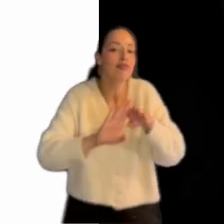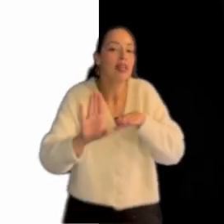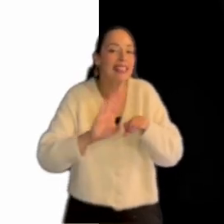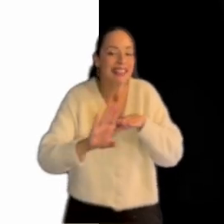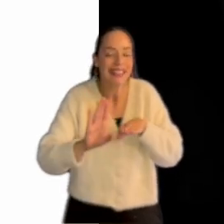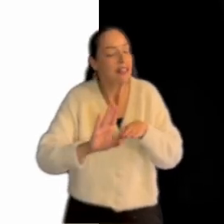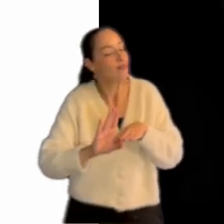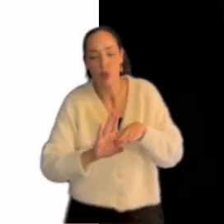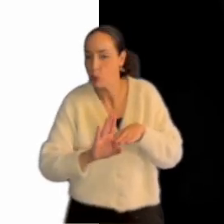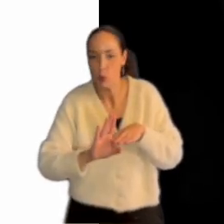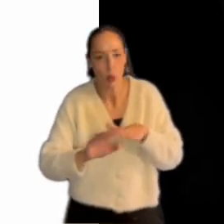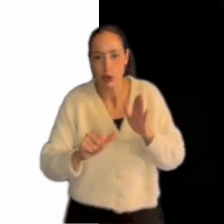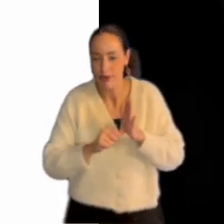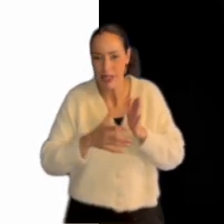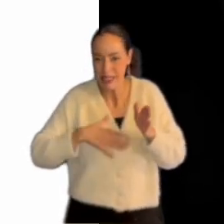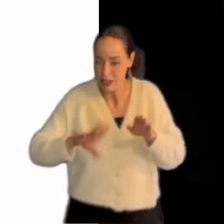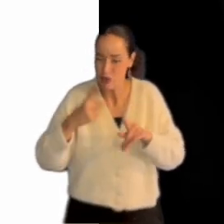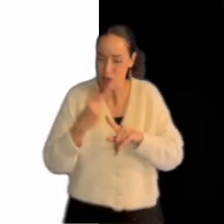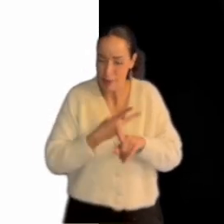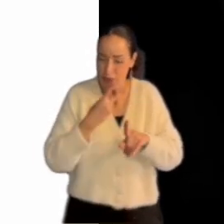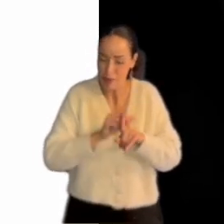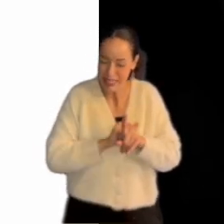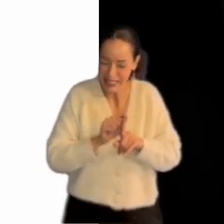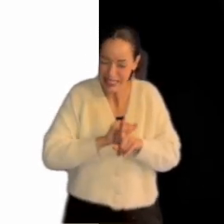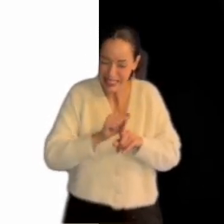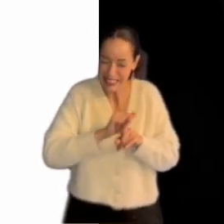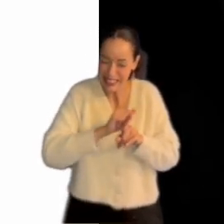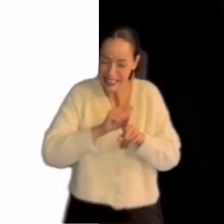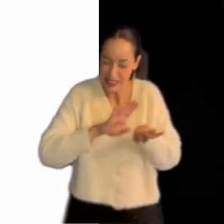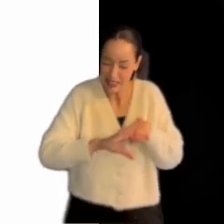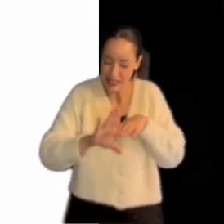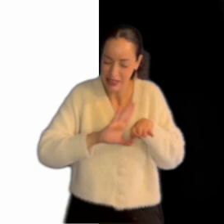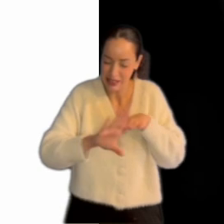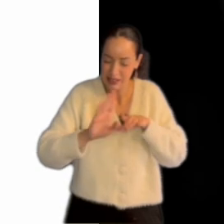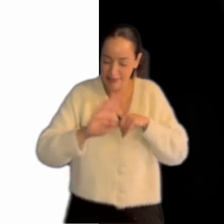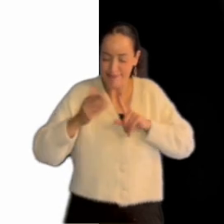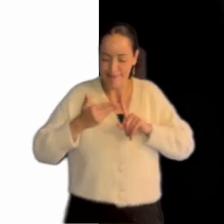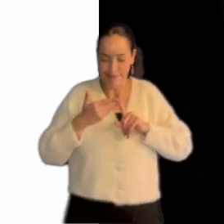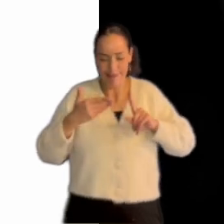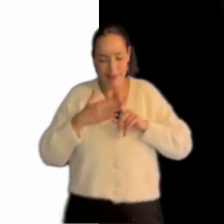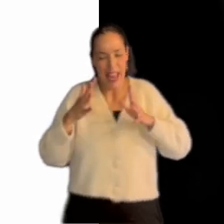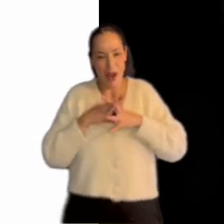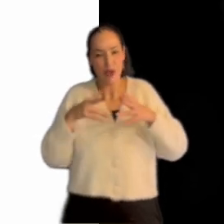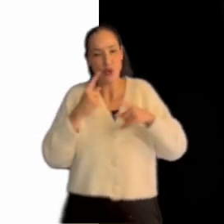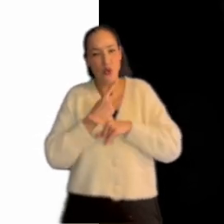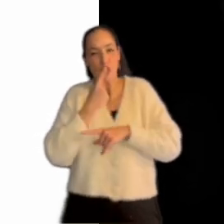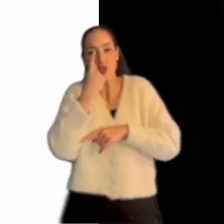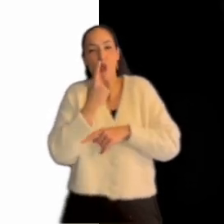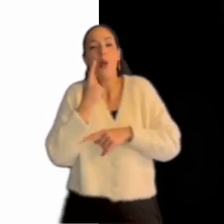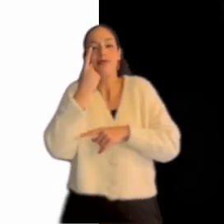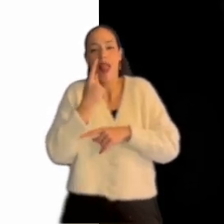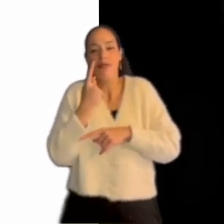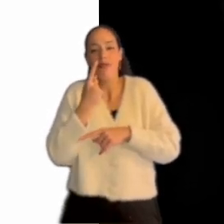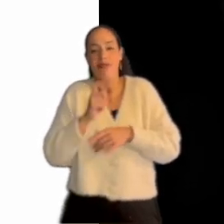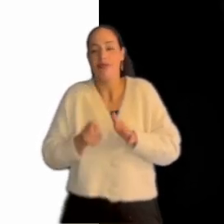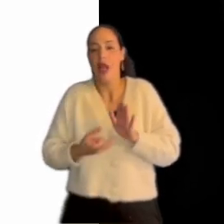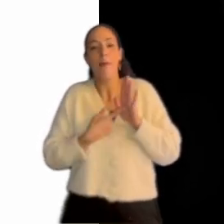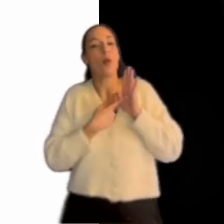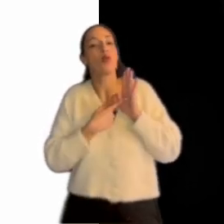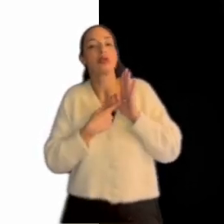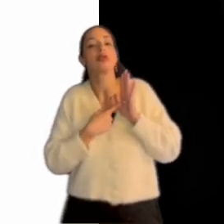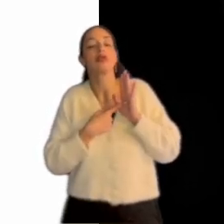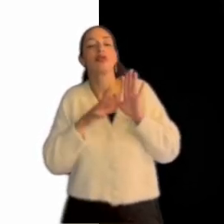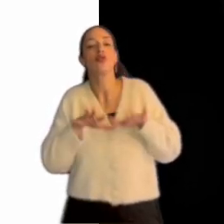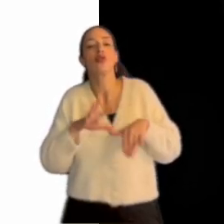talk to ourselves is an important starting point so that we might begin to question the words that we choose, the language that we use, and the impact that we intend to